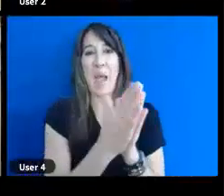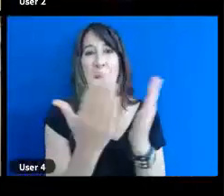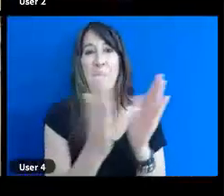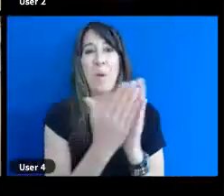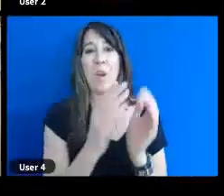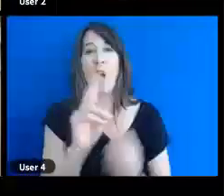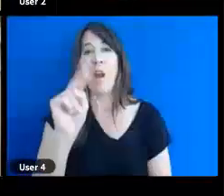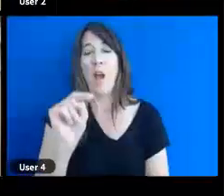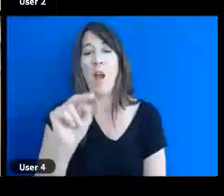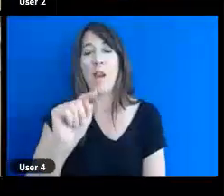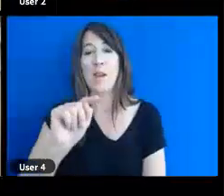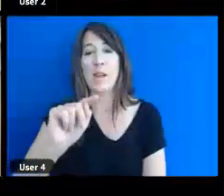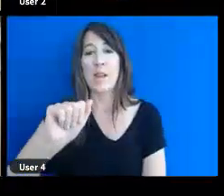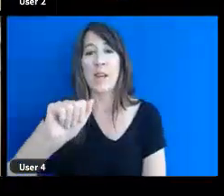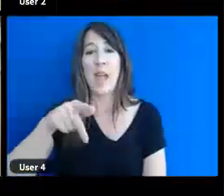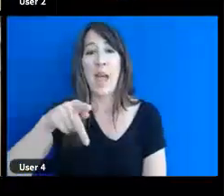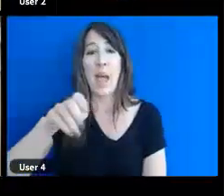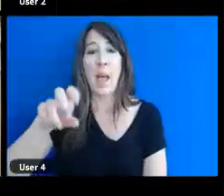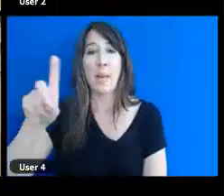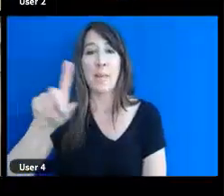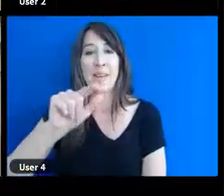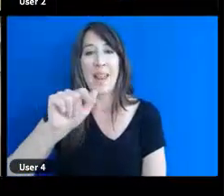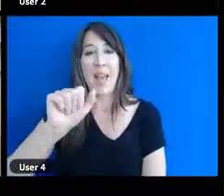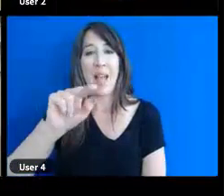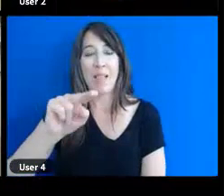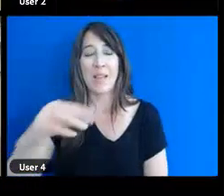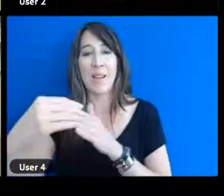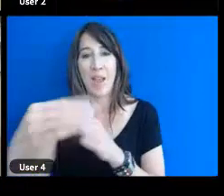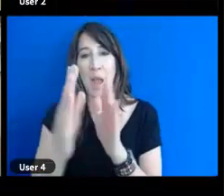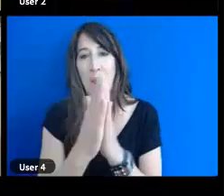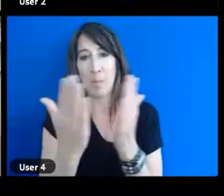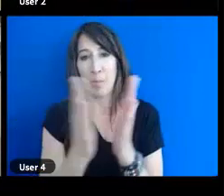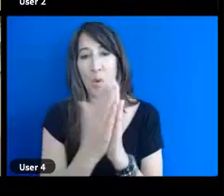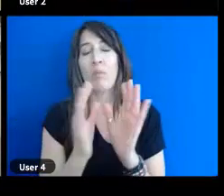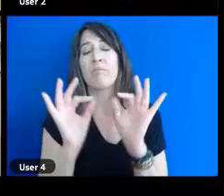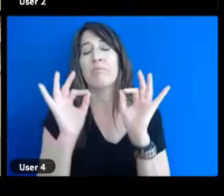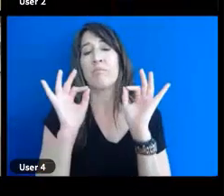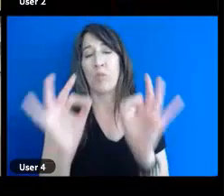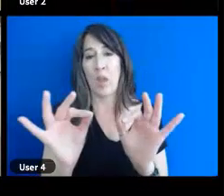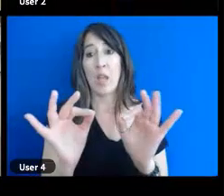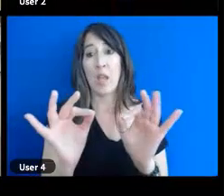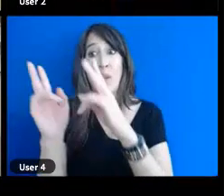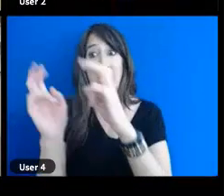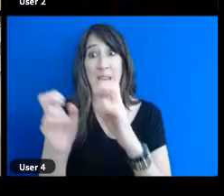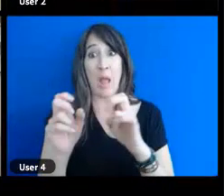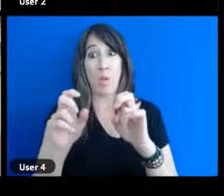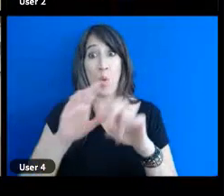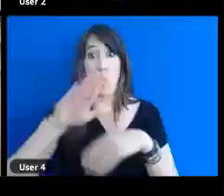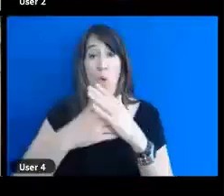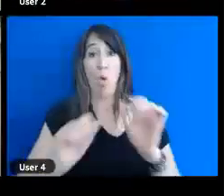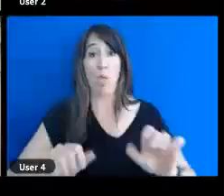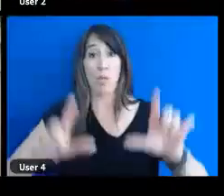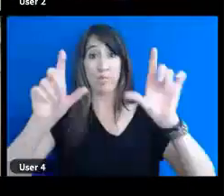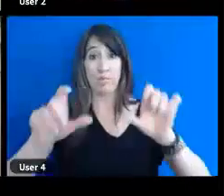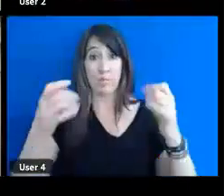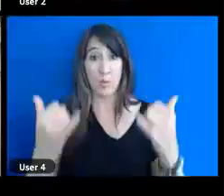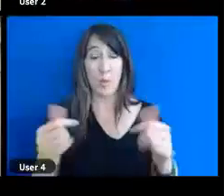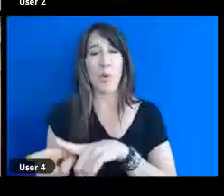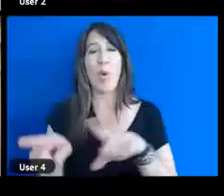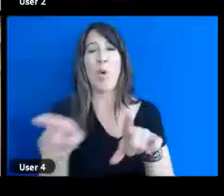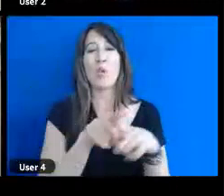website. You will be able to download a copy of the slides from today, but you also have access to that very